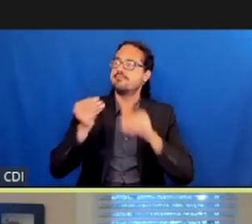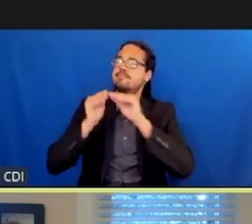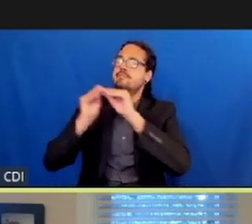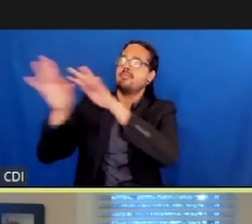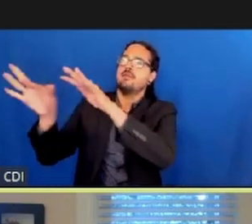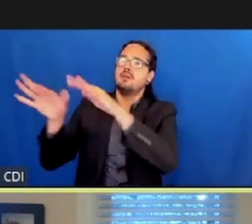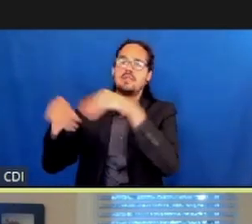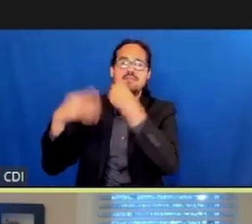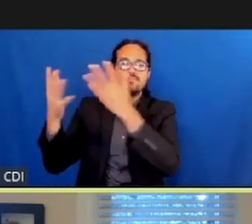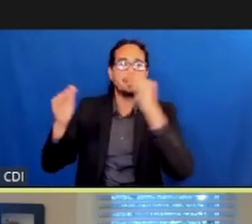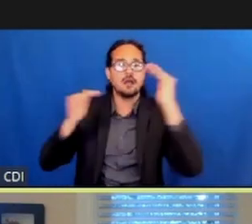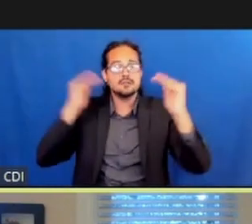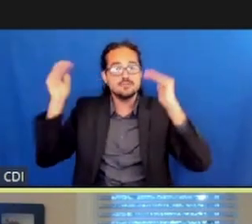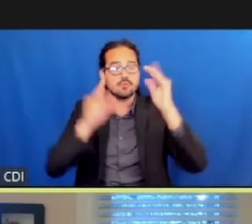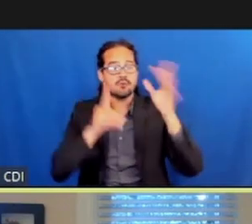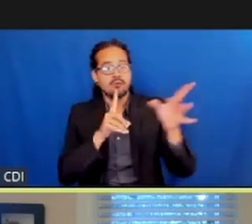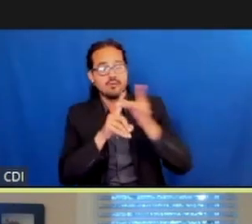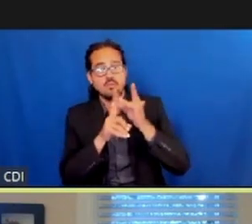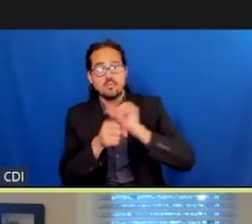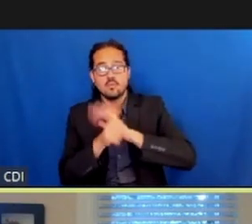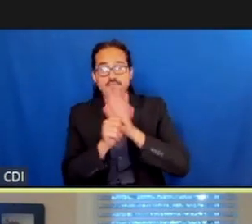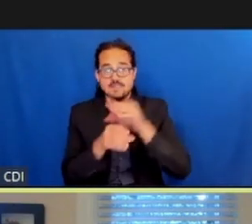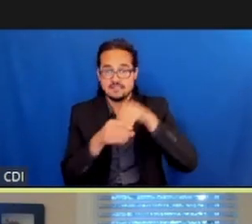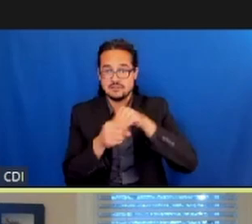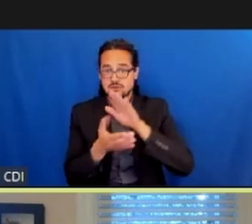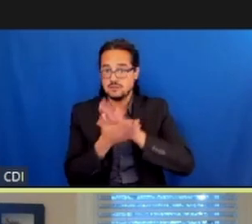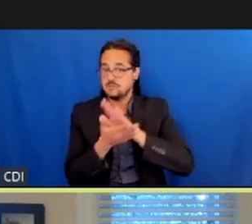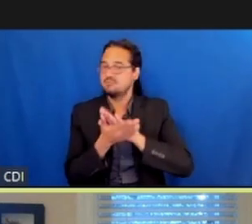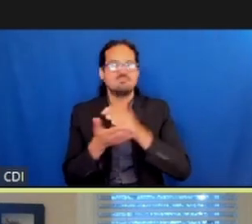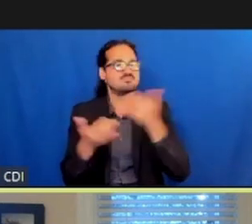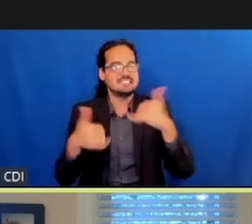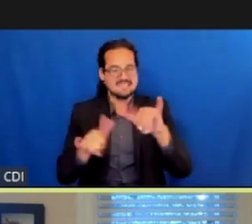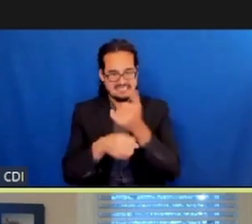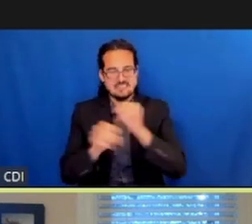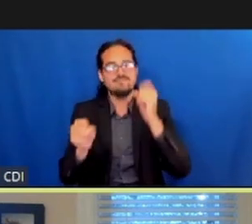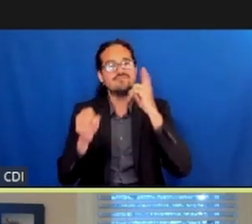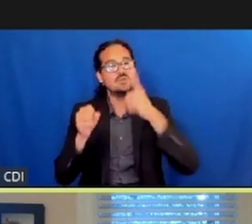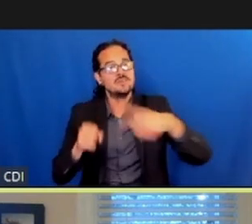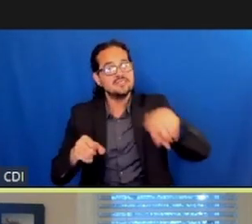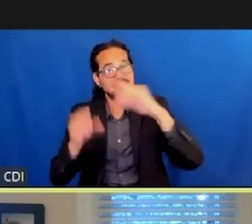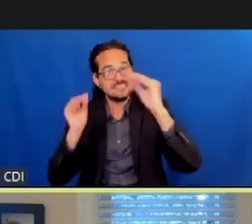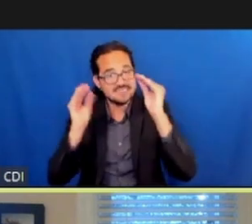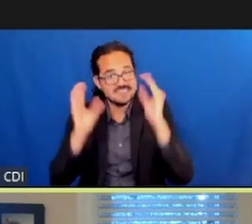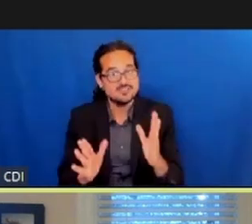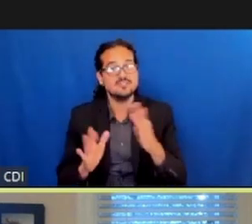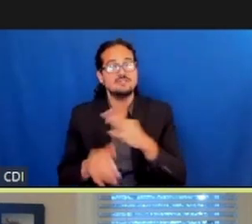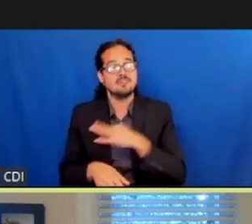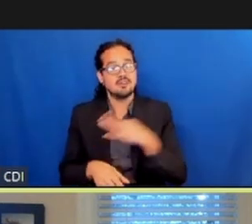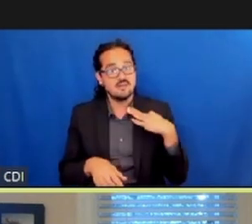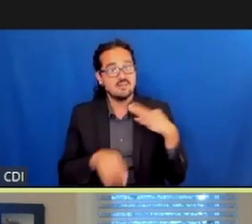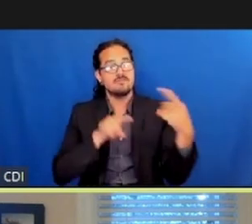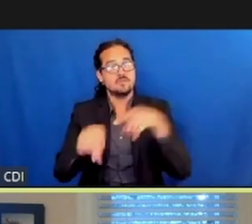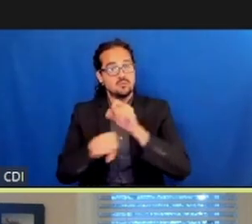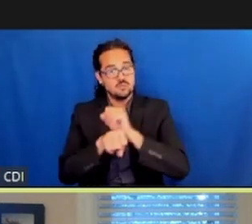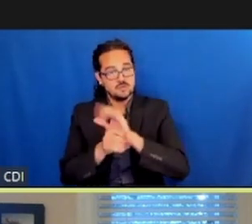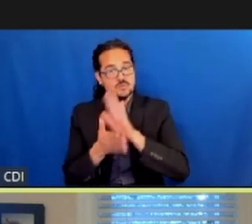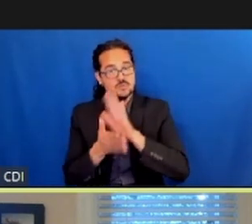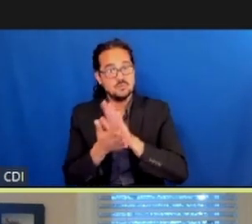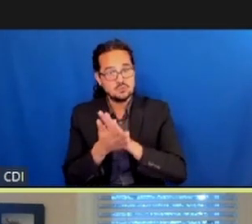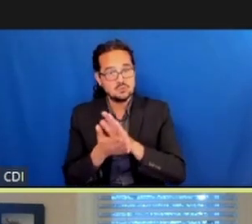and staff to be, that schools are the best place for students to learn, and I'm really proud of that. So you can jump to the next